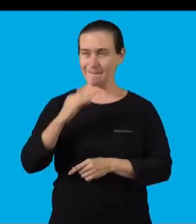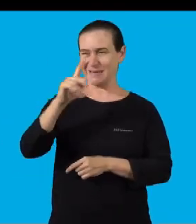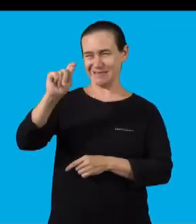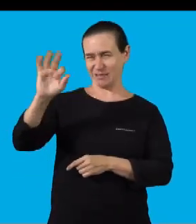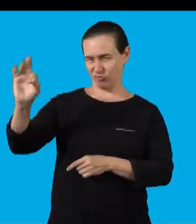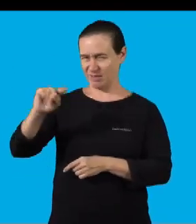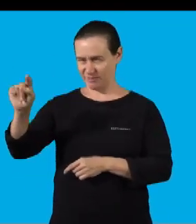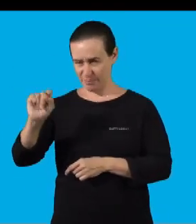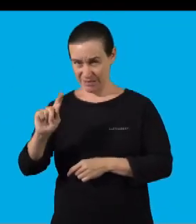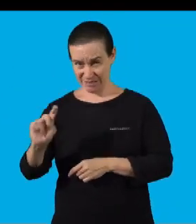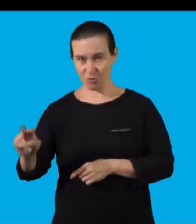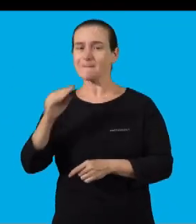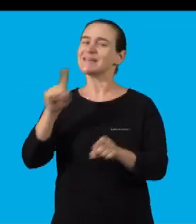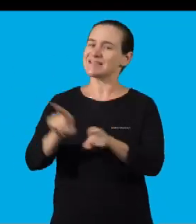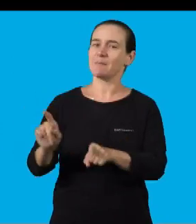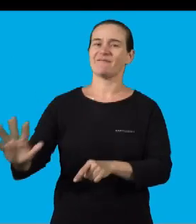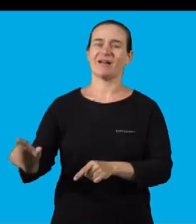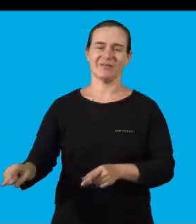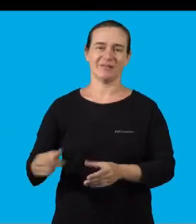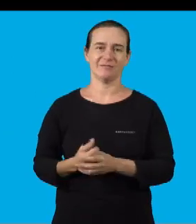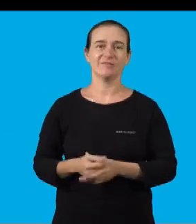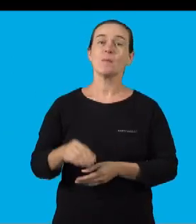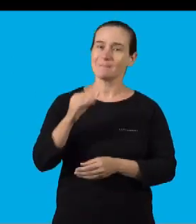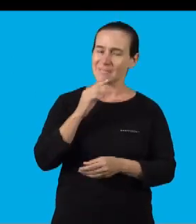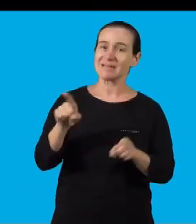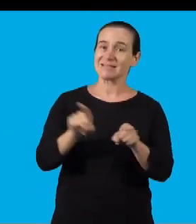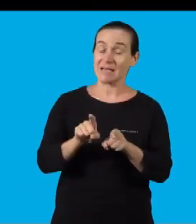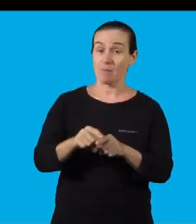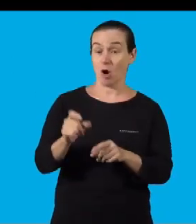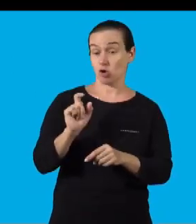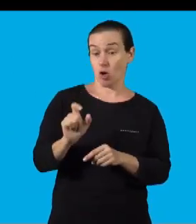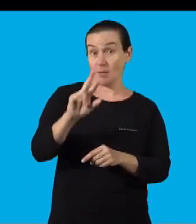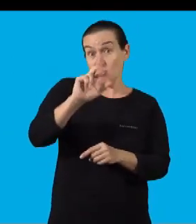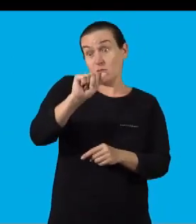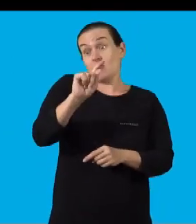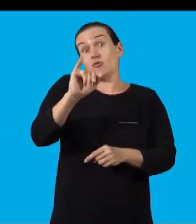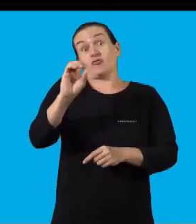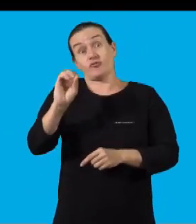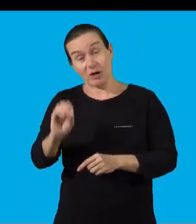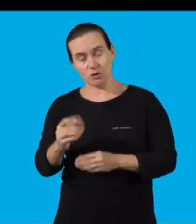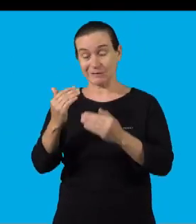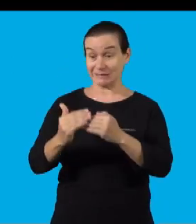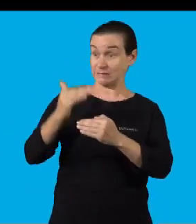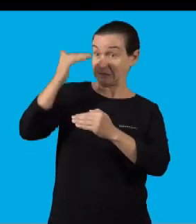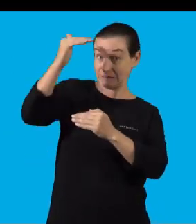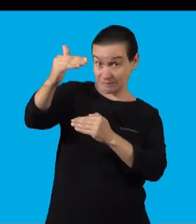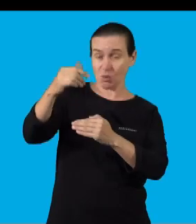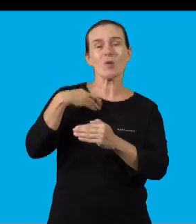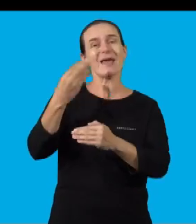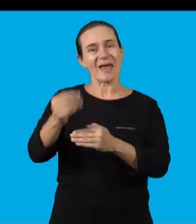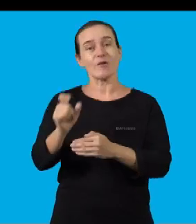going to give us a 5. So with the denominators, we have a common ratio, and with the numerators, we have a